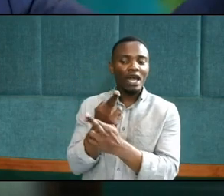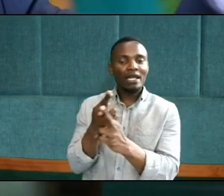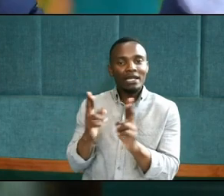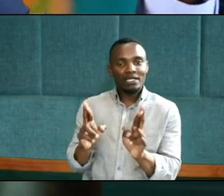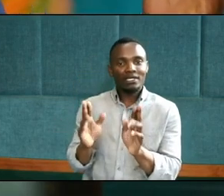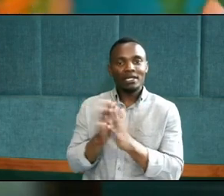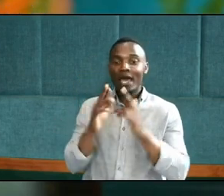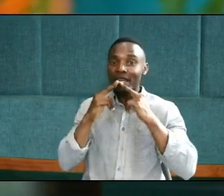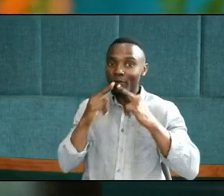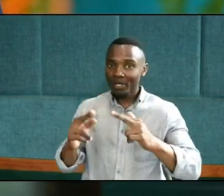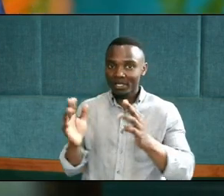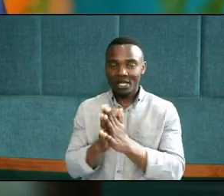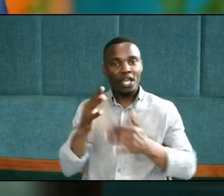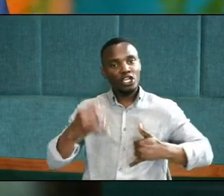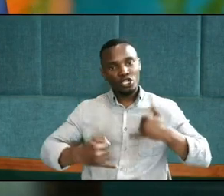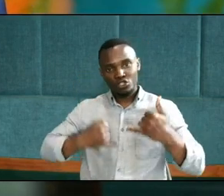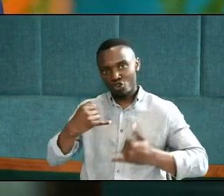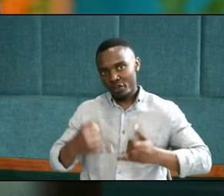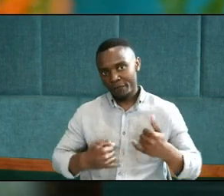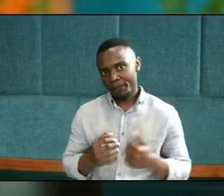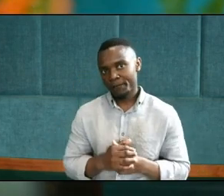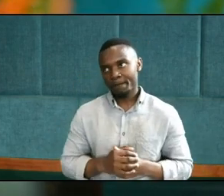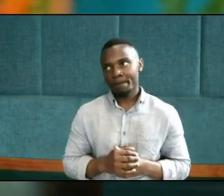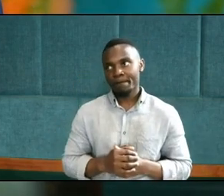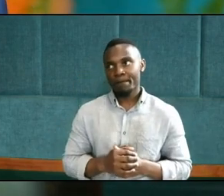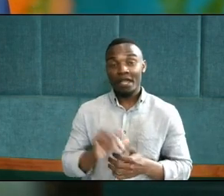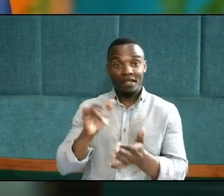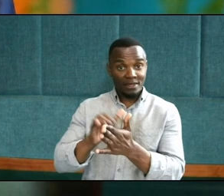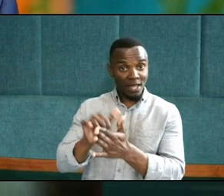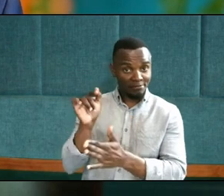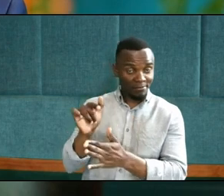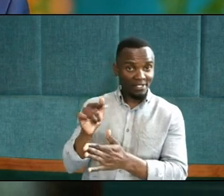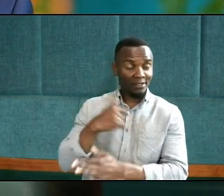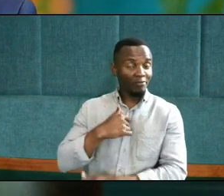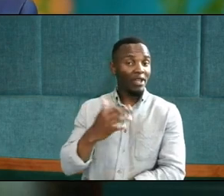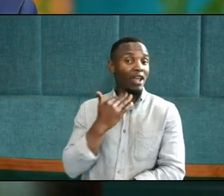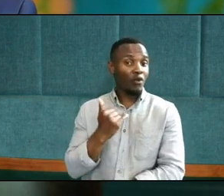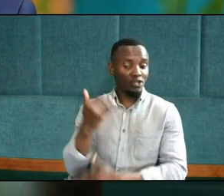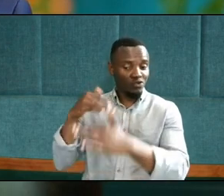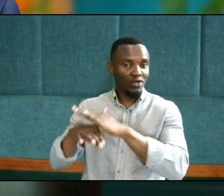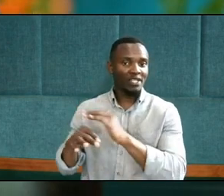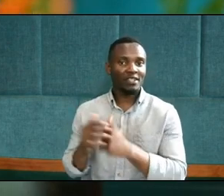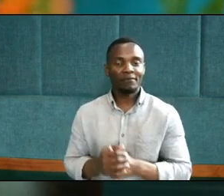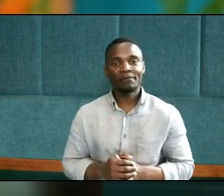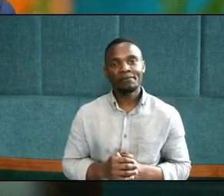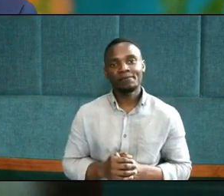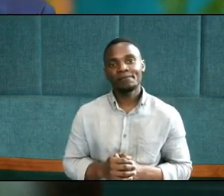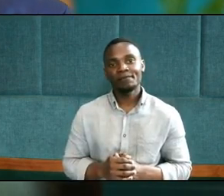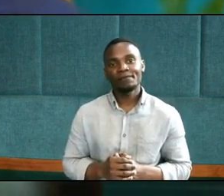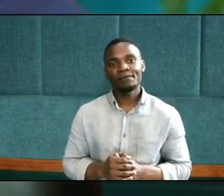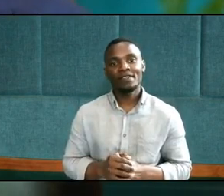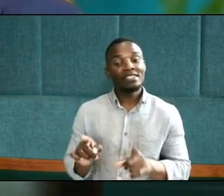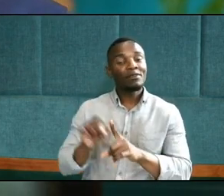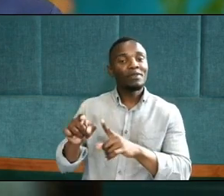peace and joy. This is the kingdom I want to be in. This is the kingdom I want. It is